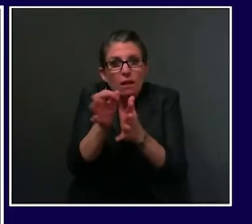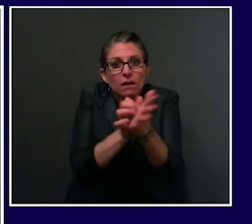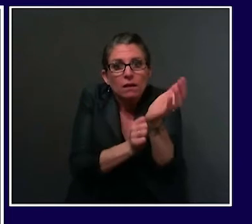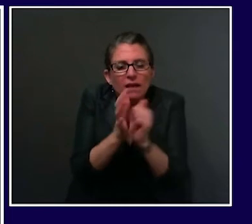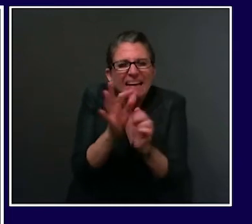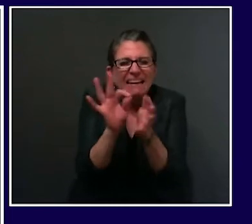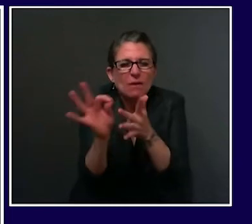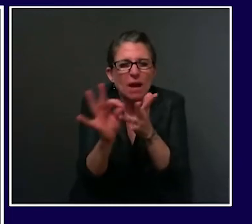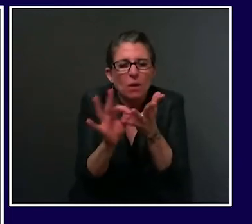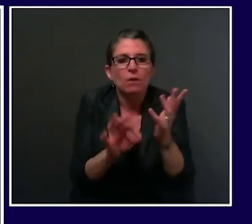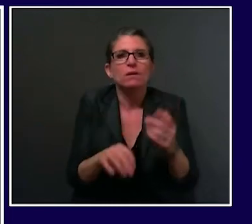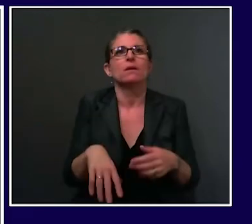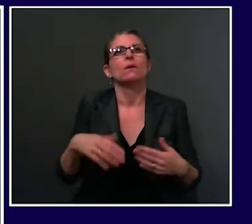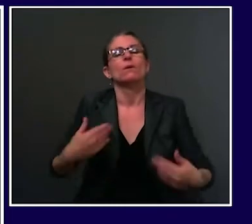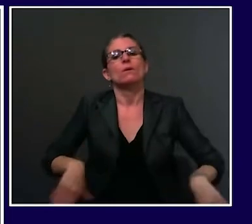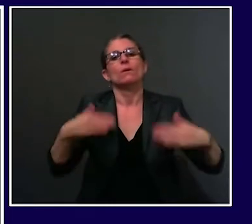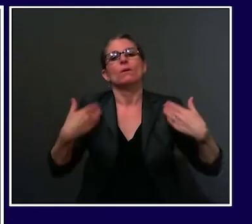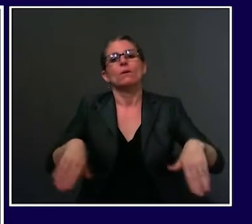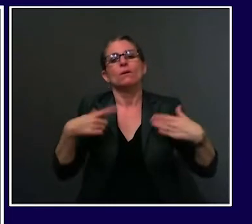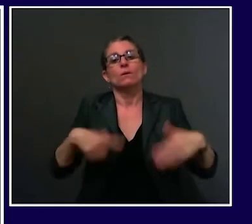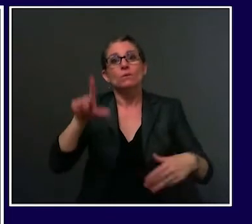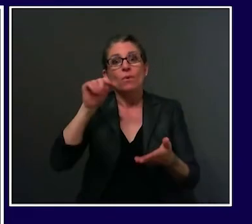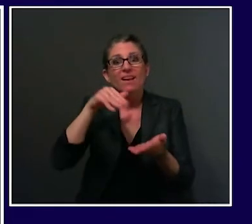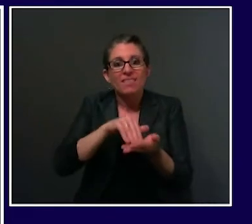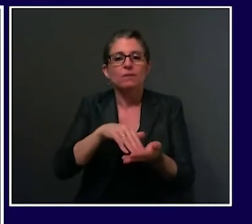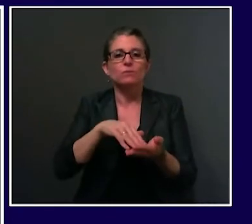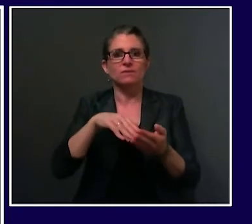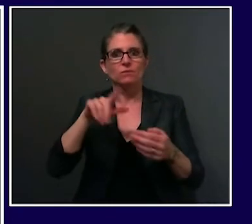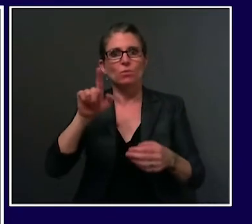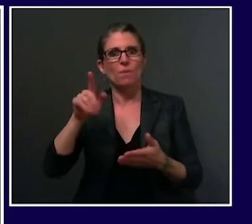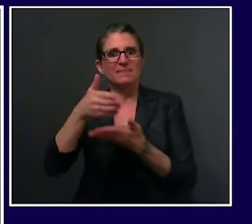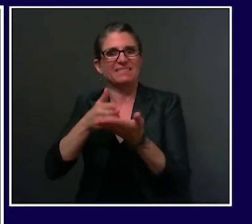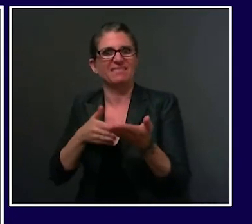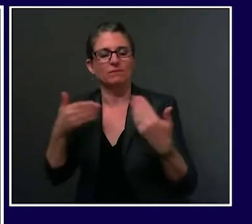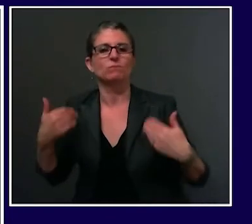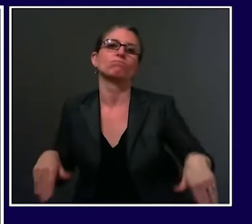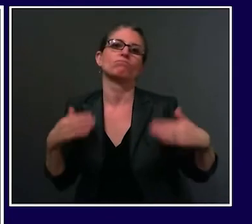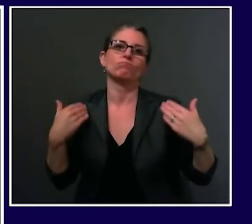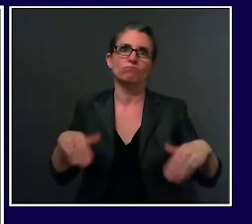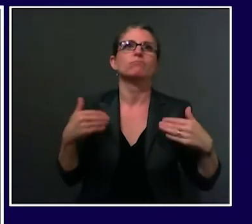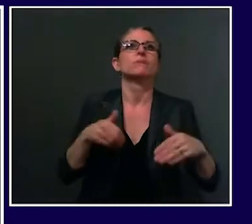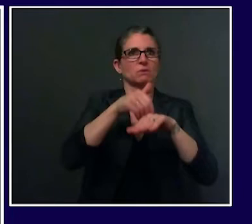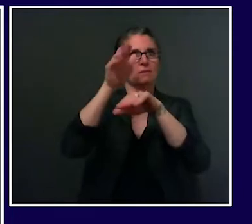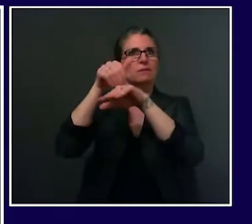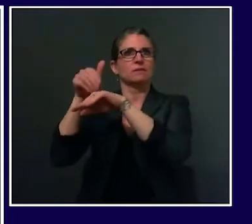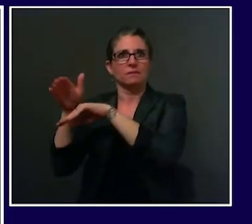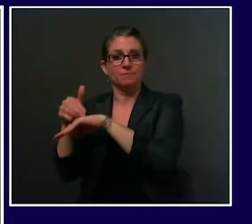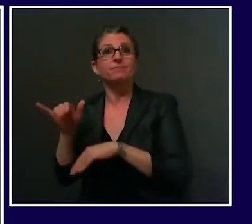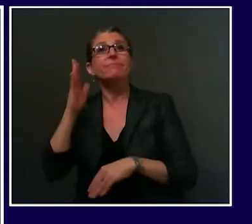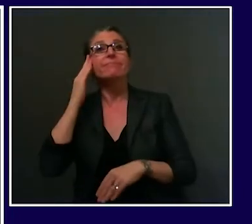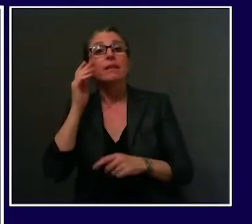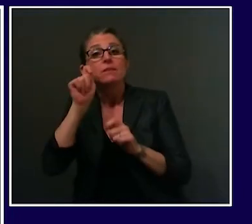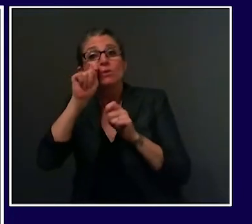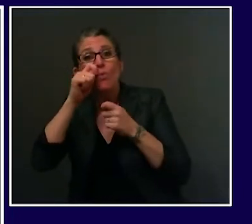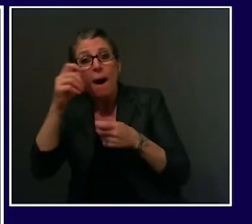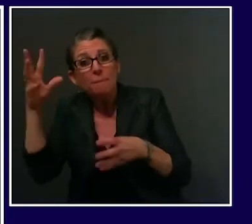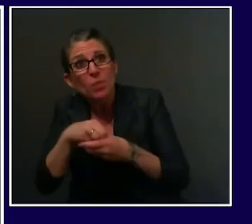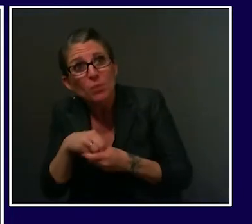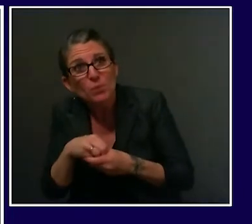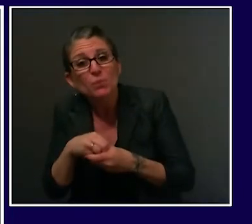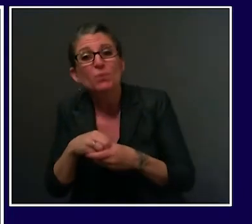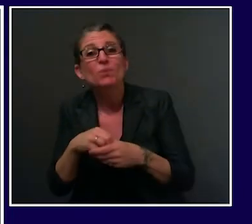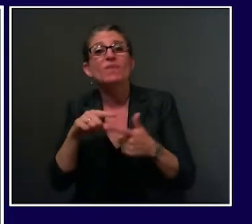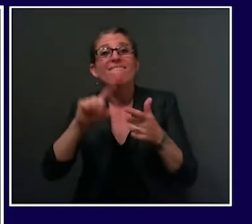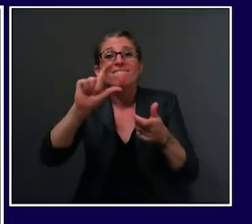operations. We've also been focused on sending out swabs and viral transport media to healthcare workers across the